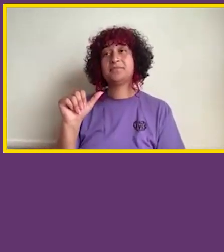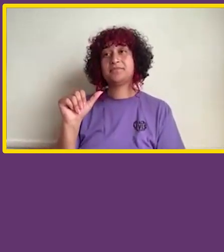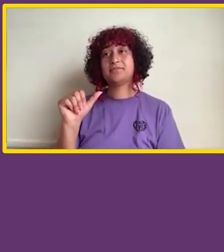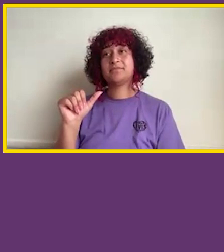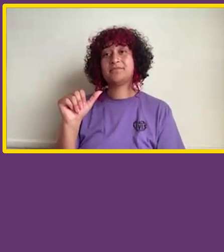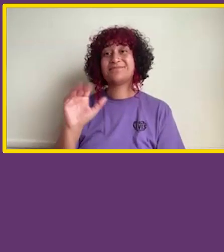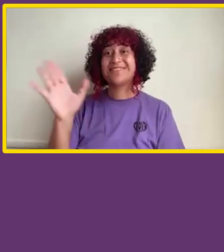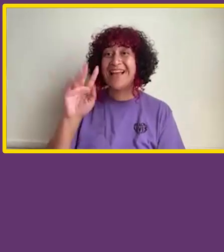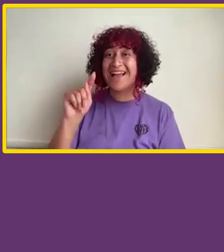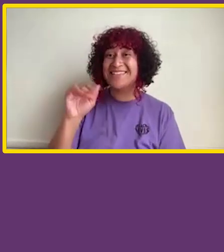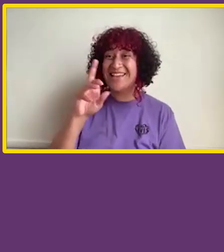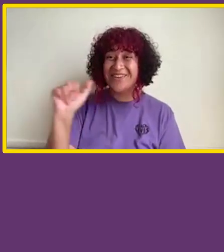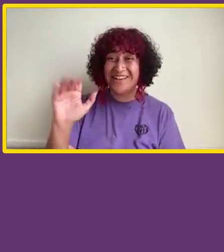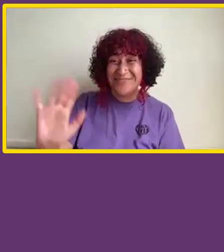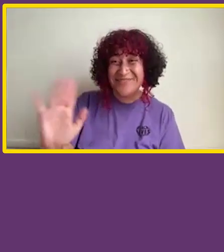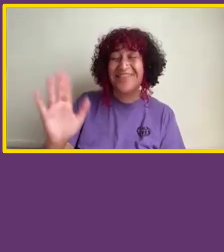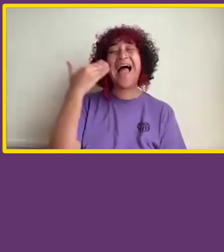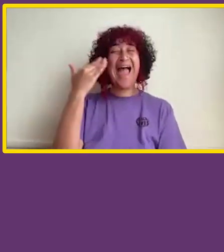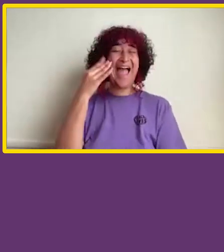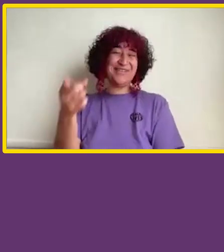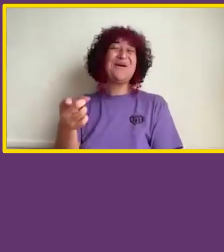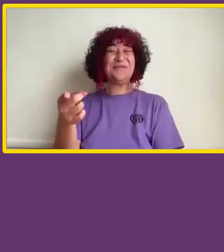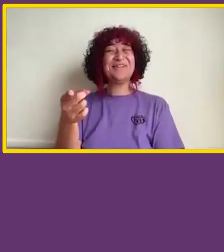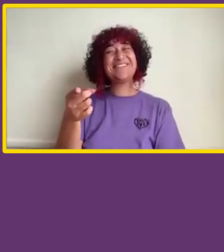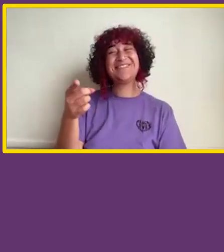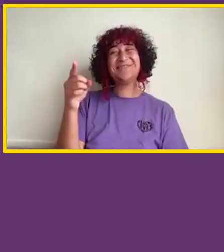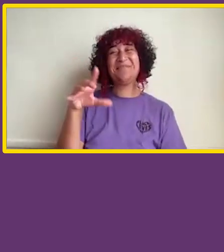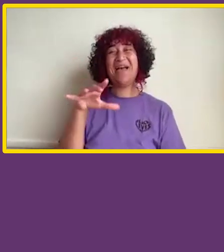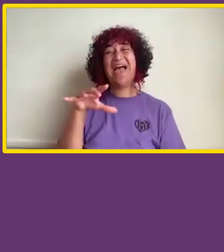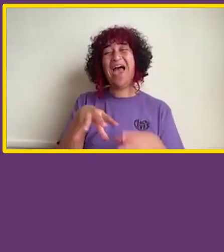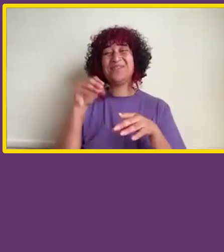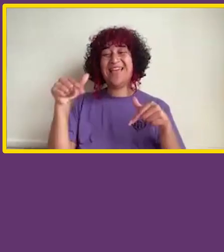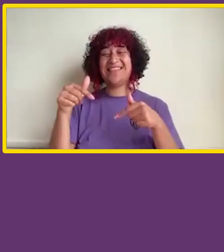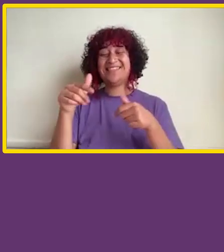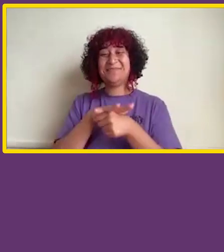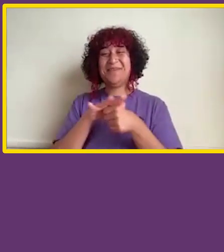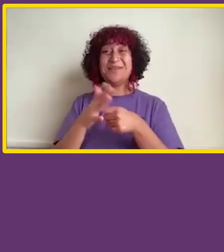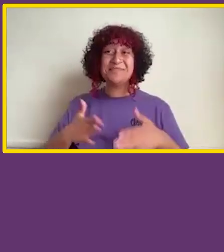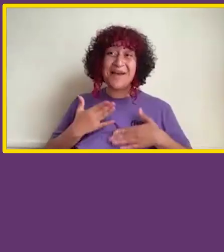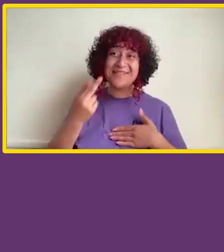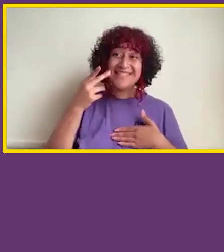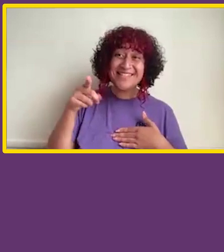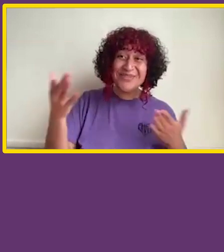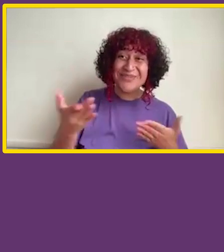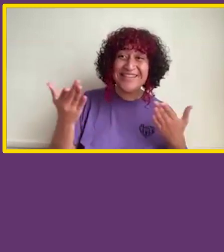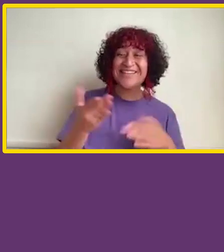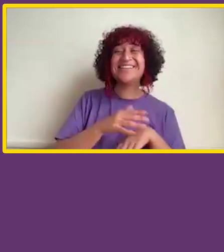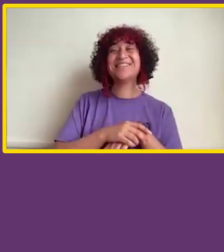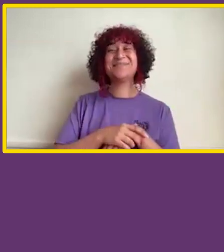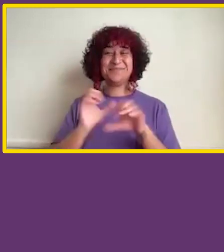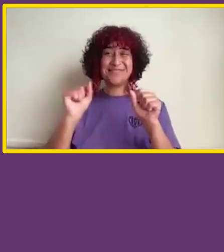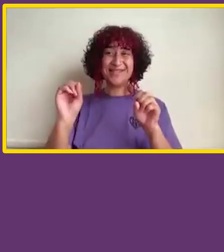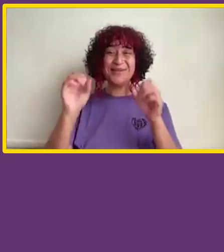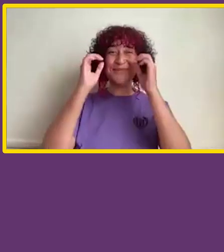Hi, Tiara. I know Tiara from outside of this, so I'm really happy to see you here.